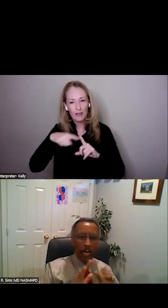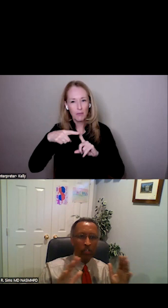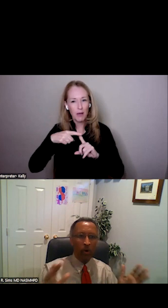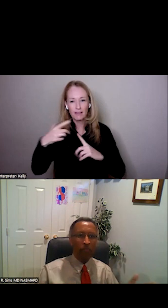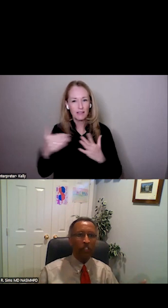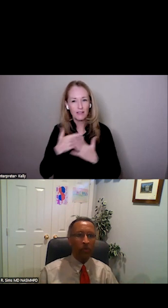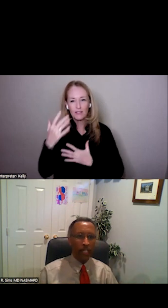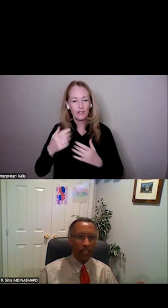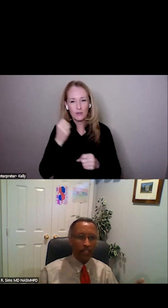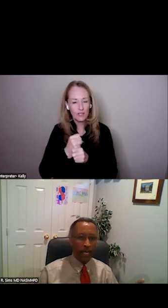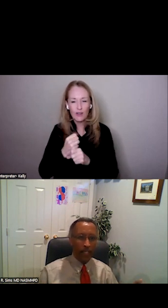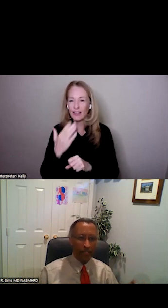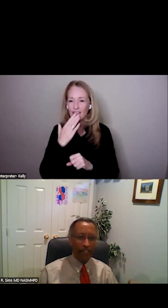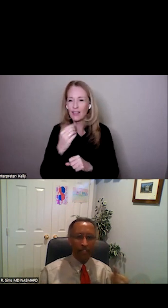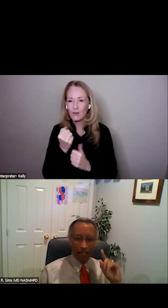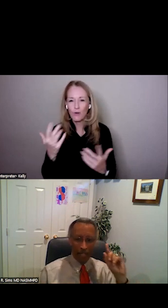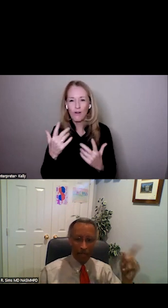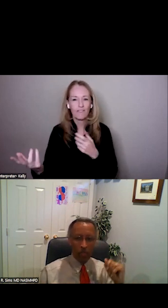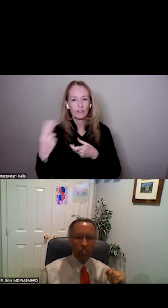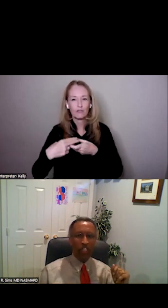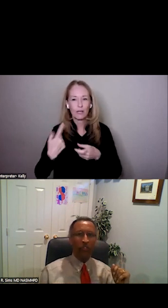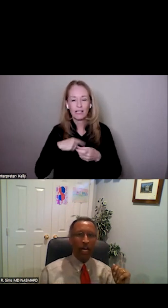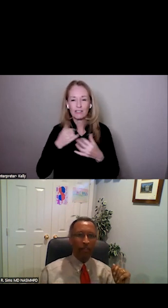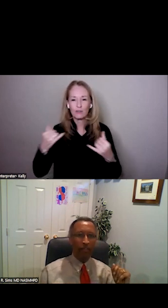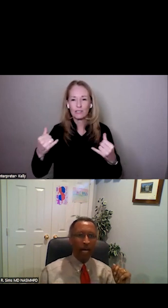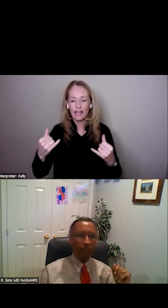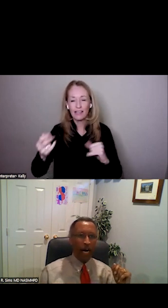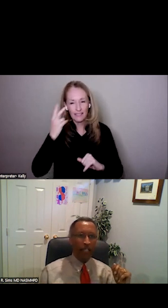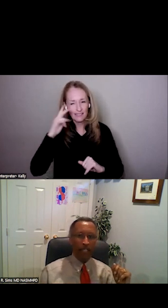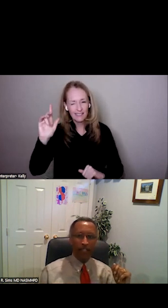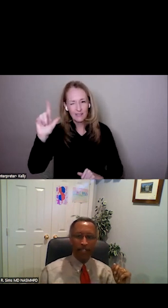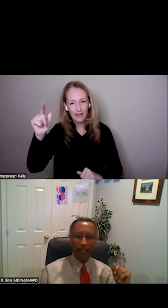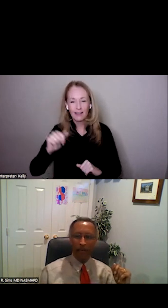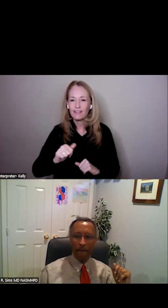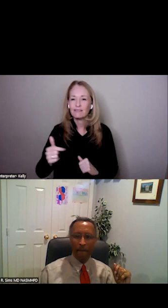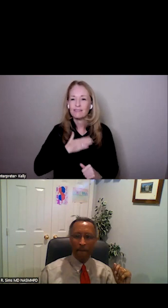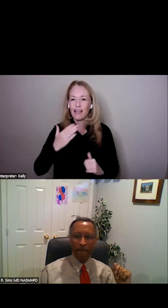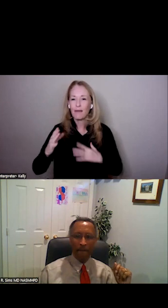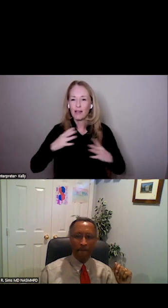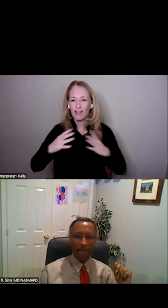And thank you all for joining us today. And we'll see you then. Happy holidays.